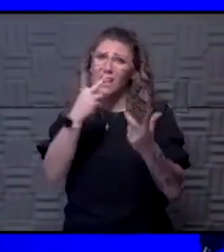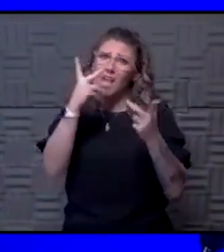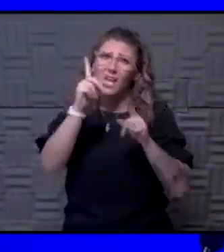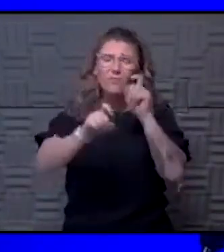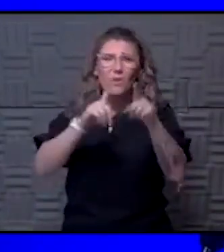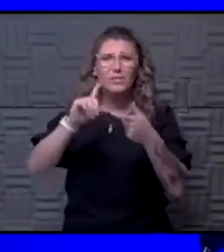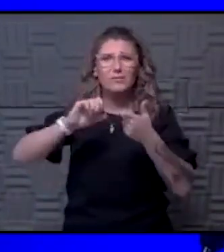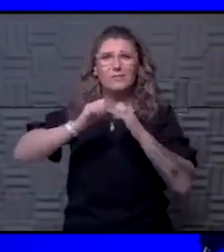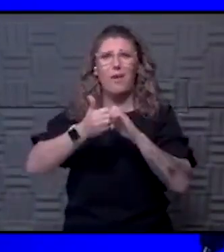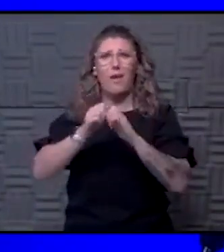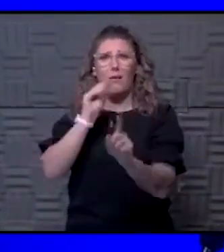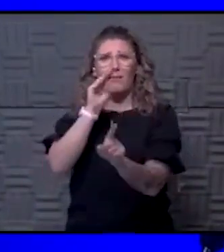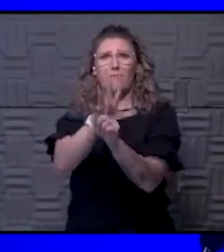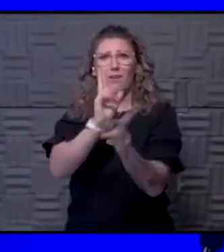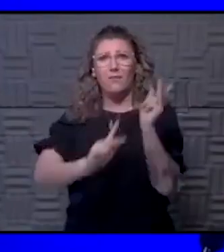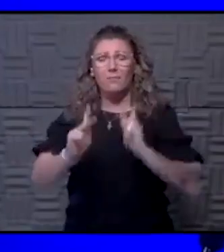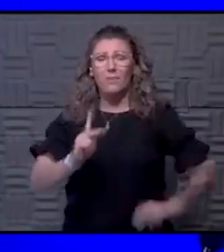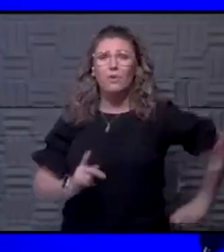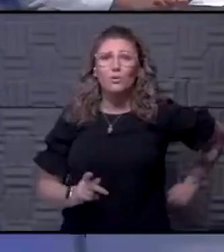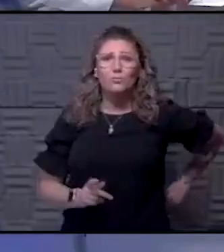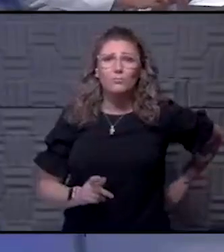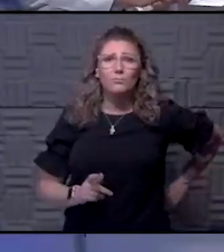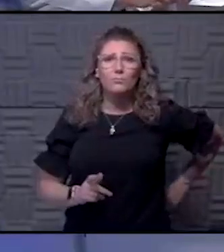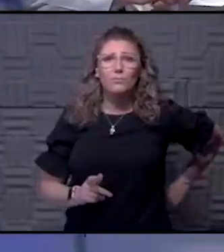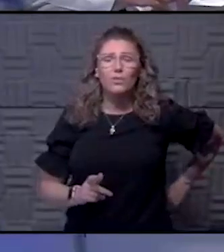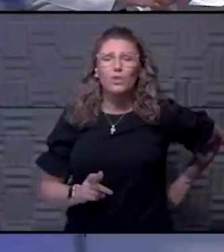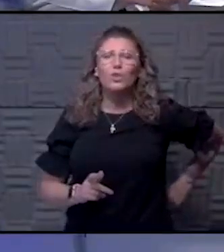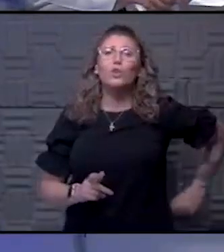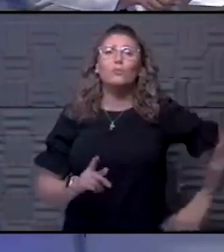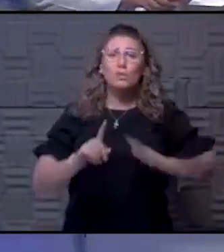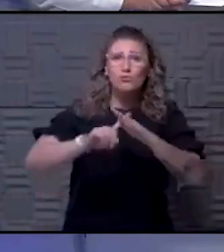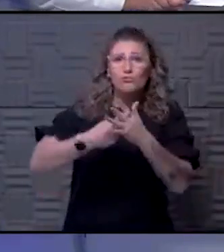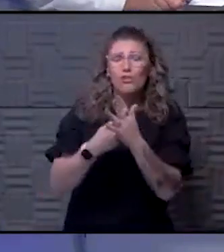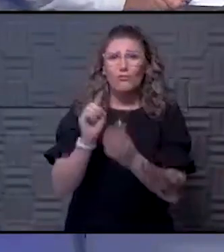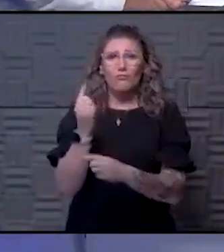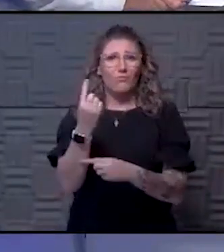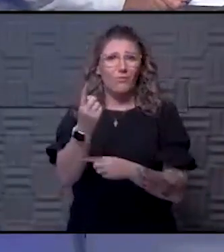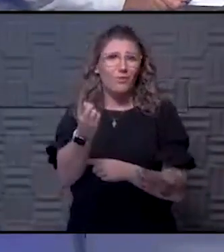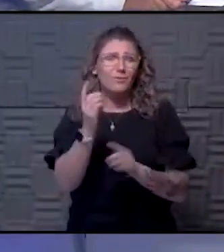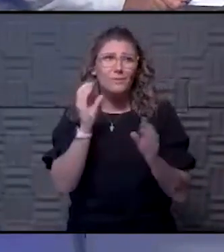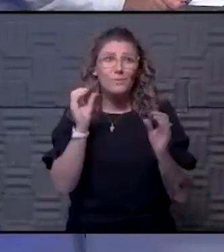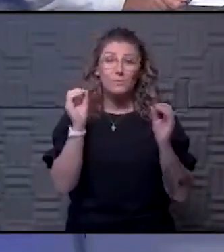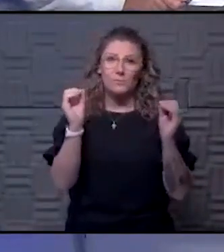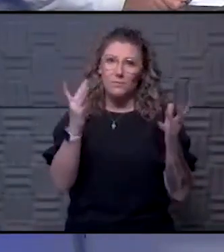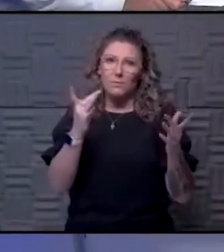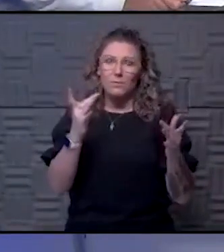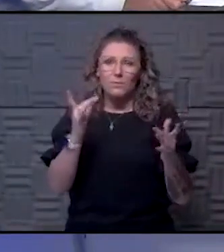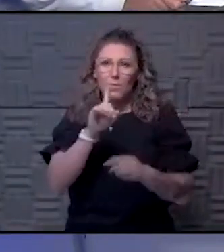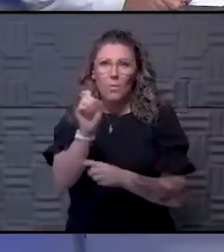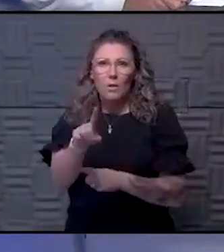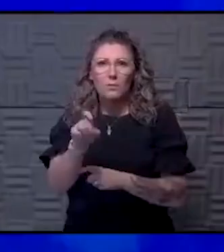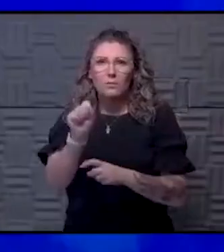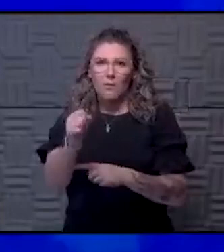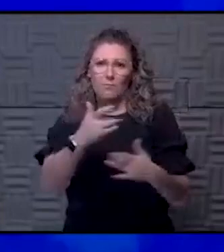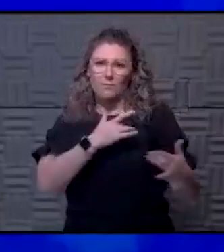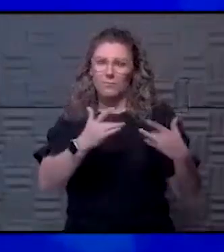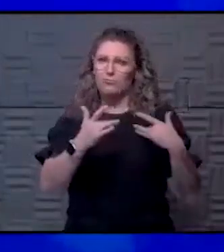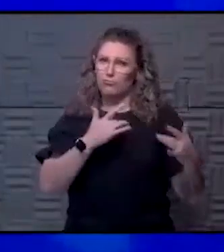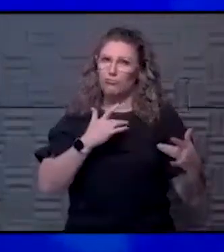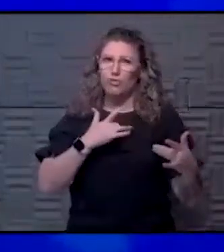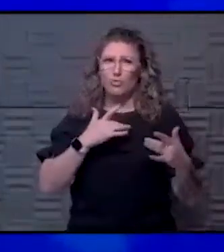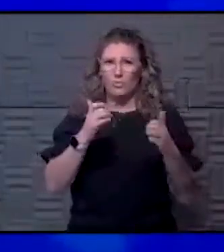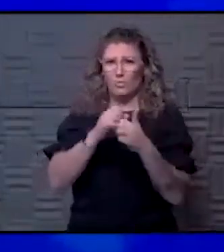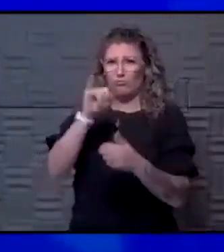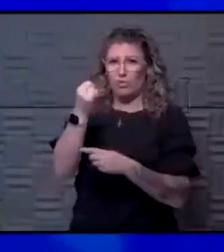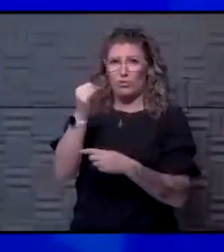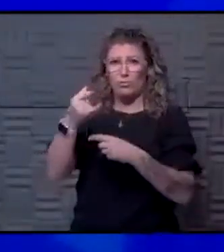about that here at the station. So I'm going to start first, Hawkeye. I think it's no question we're concerned about the pause on the J&J vaccine and what that's